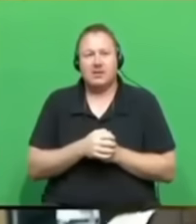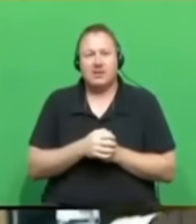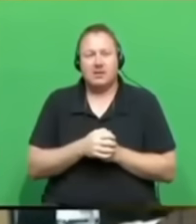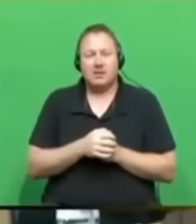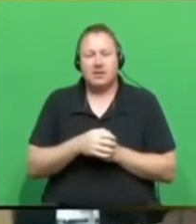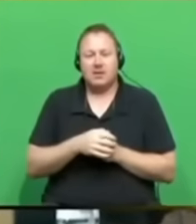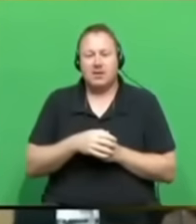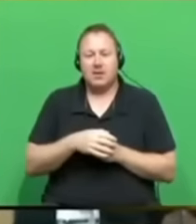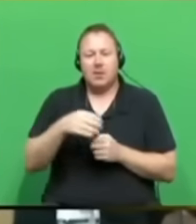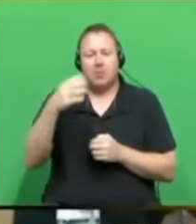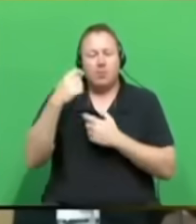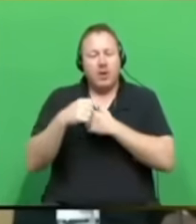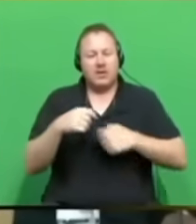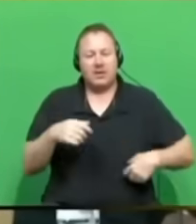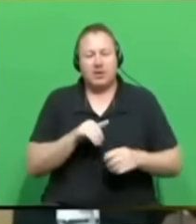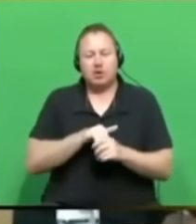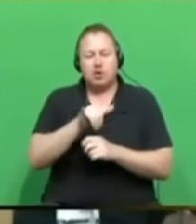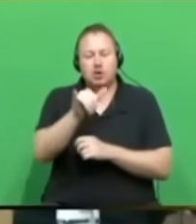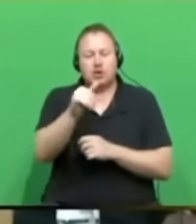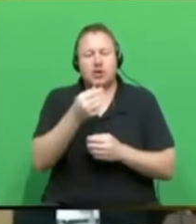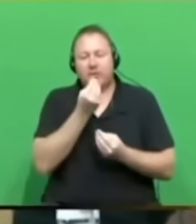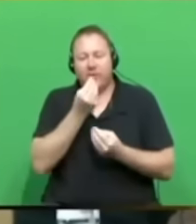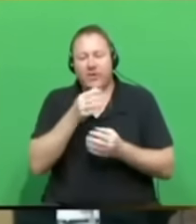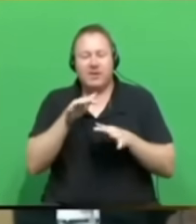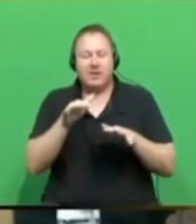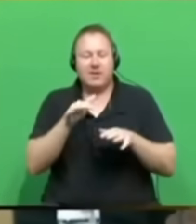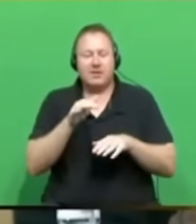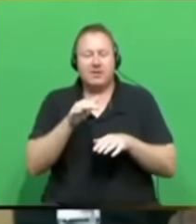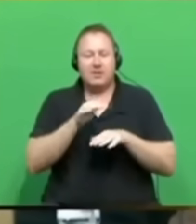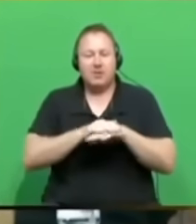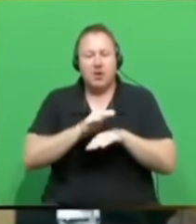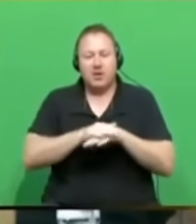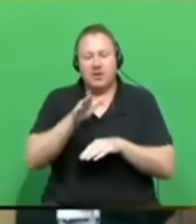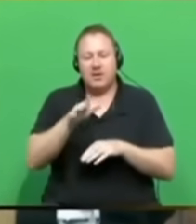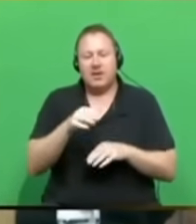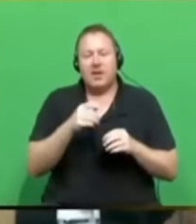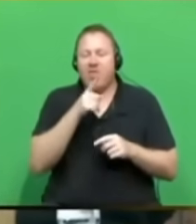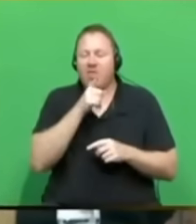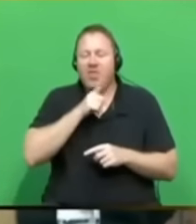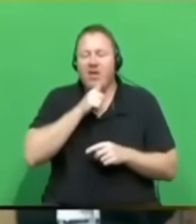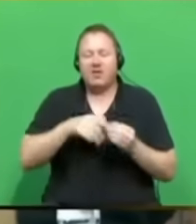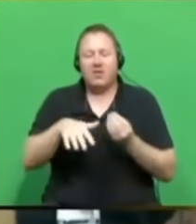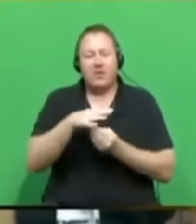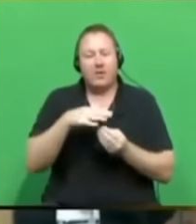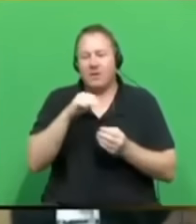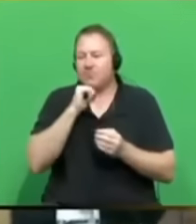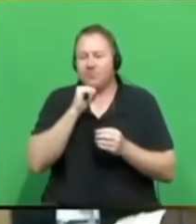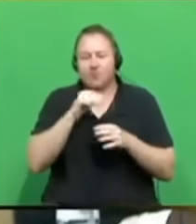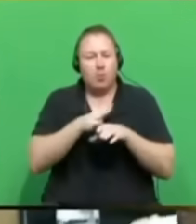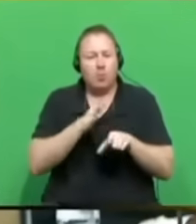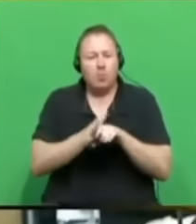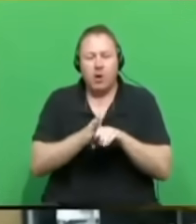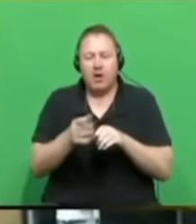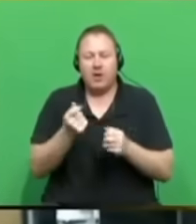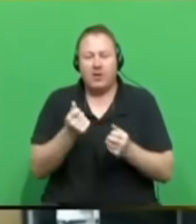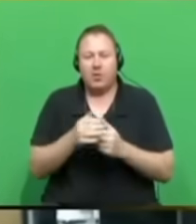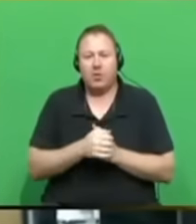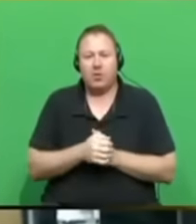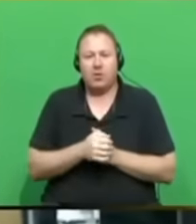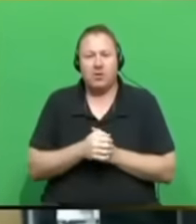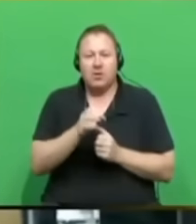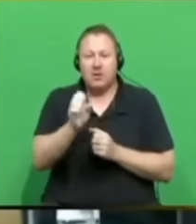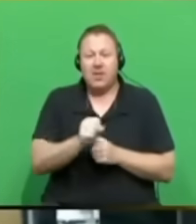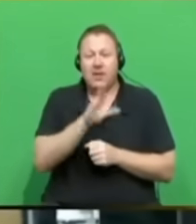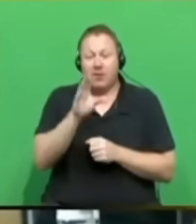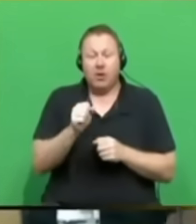jet, thousands of families can't even afford to put bread on the table. When all South Africans offered their goodwill to